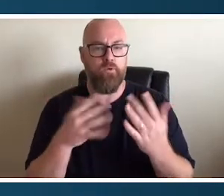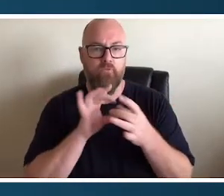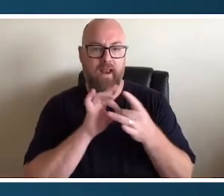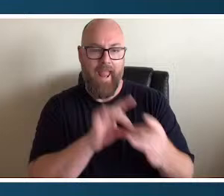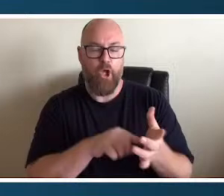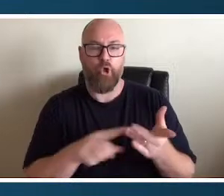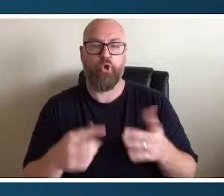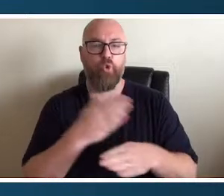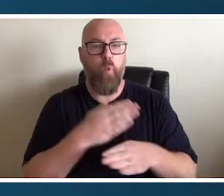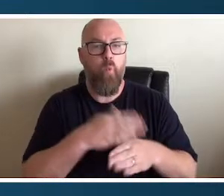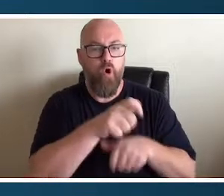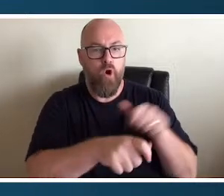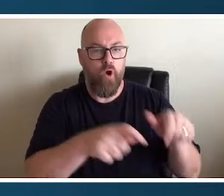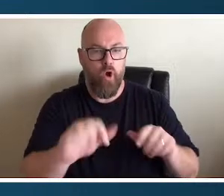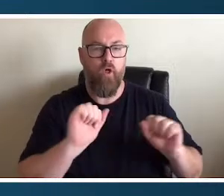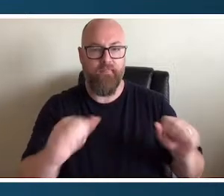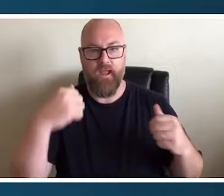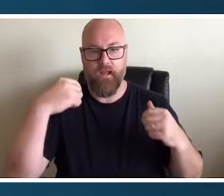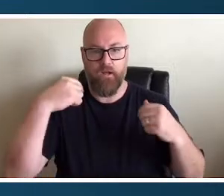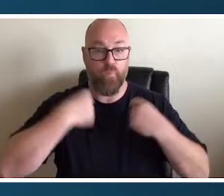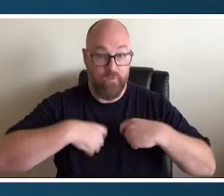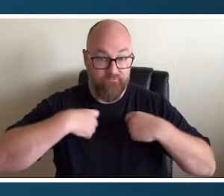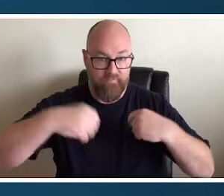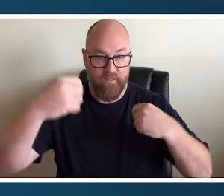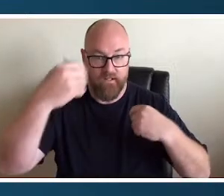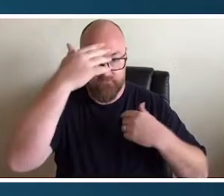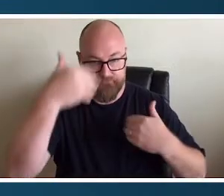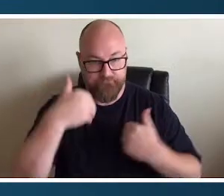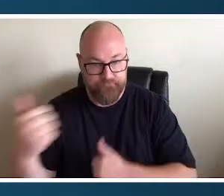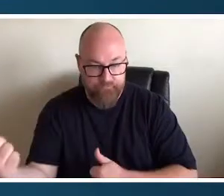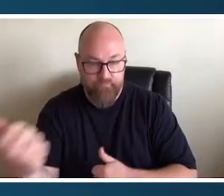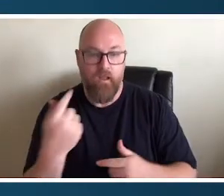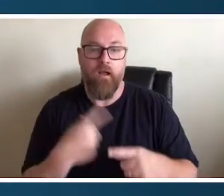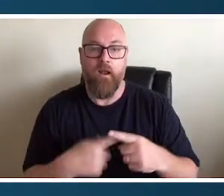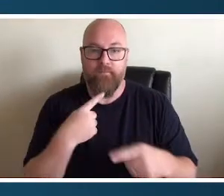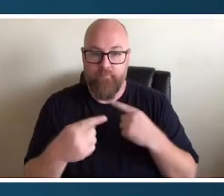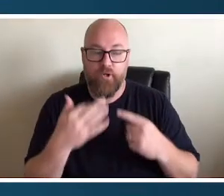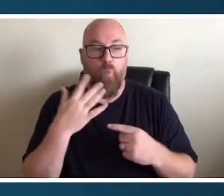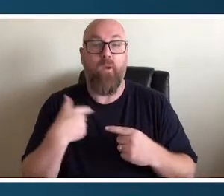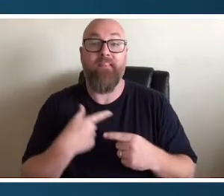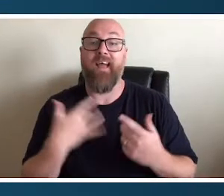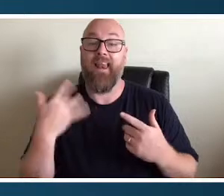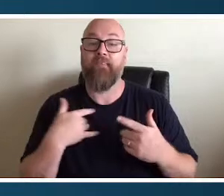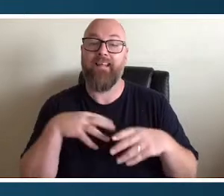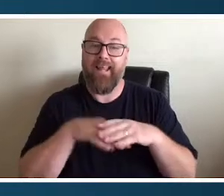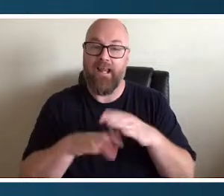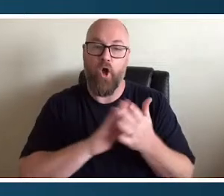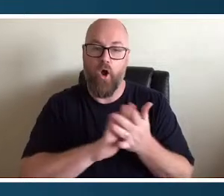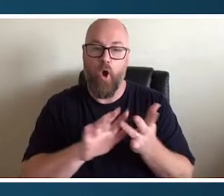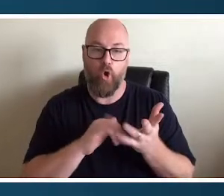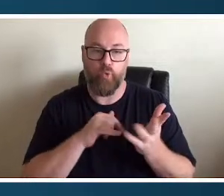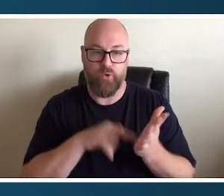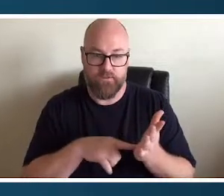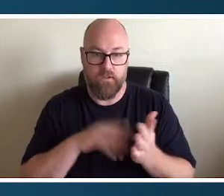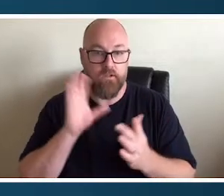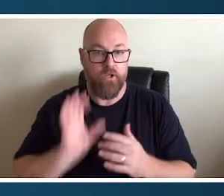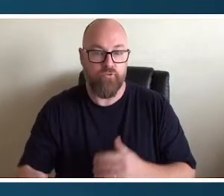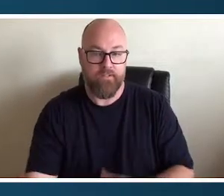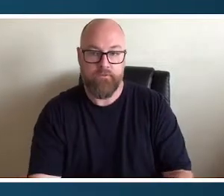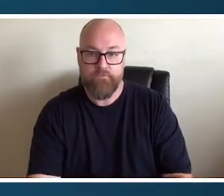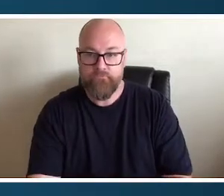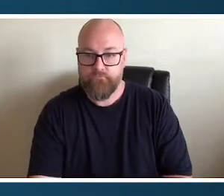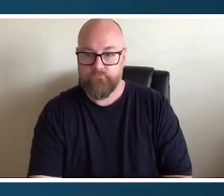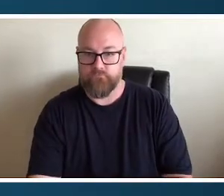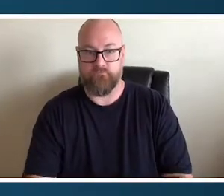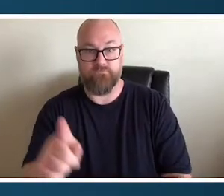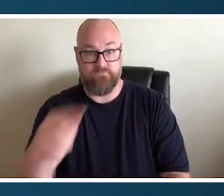welfare and implementation aspect while they are in the host country. So this is a very dense slide, so stay